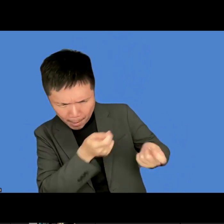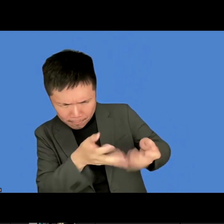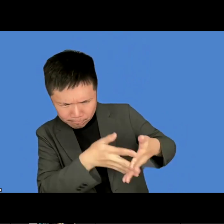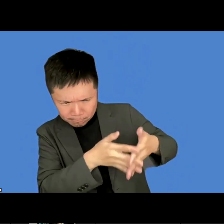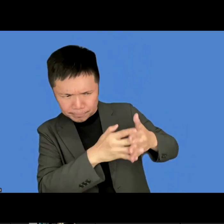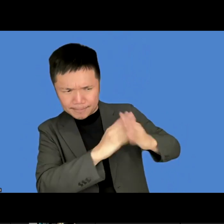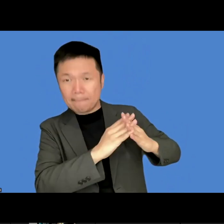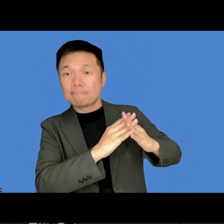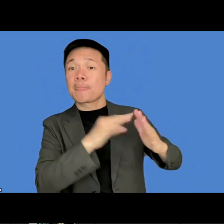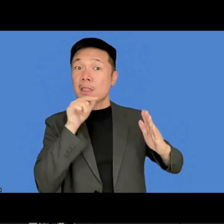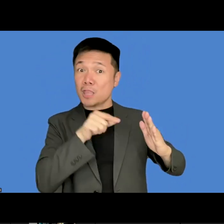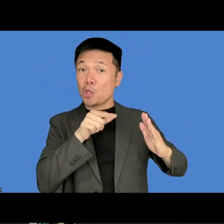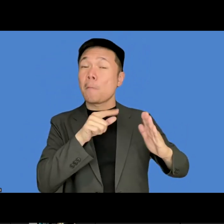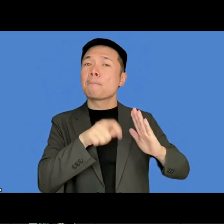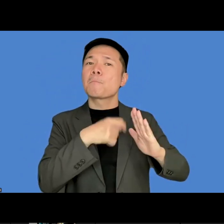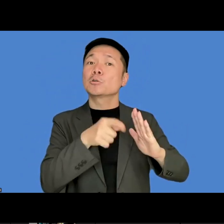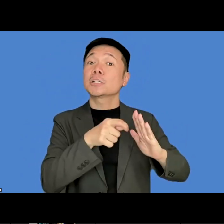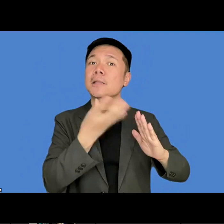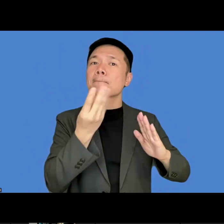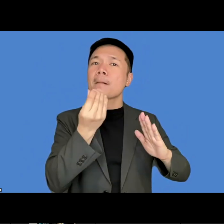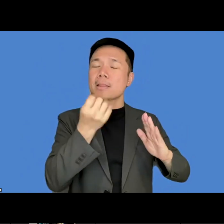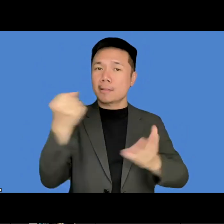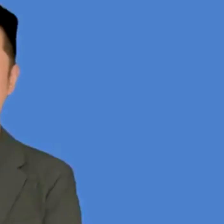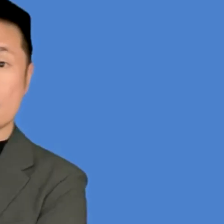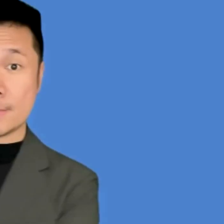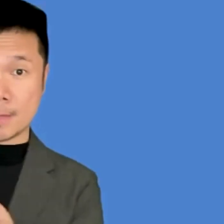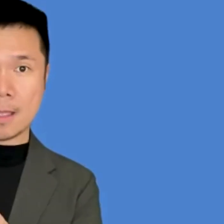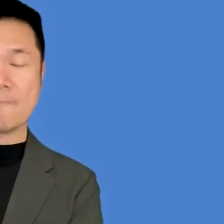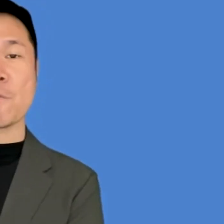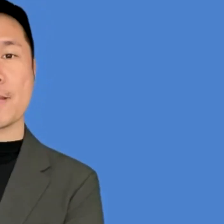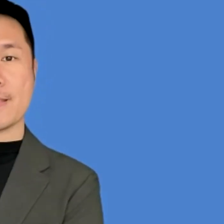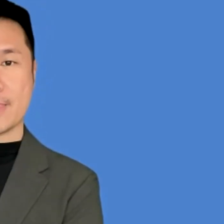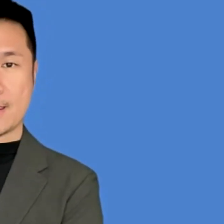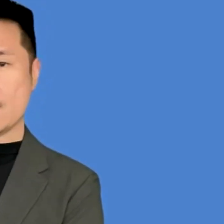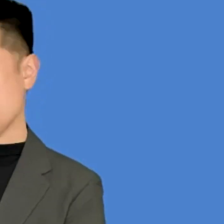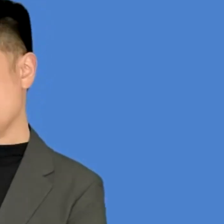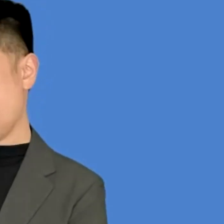That project was funded by Italian government.